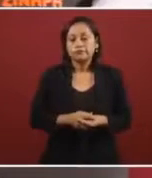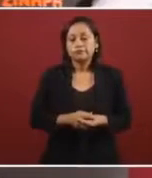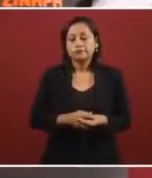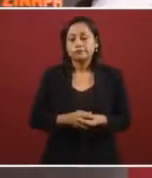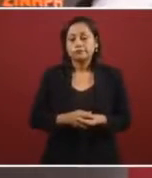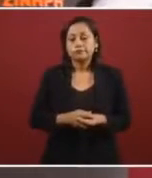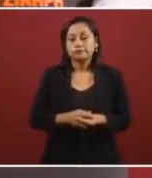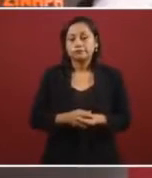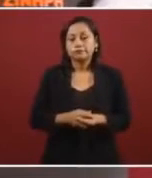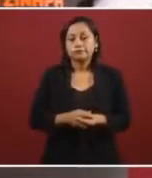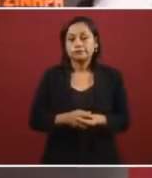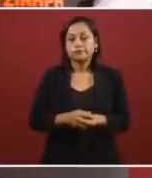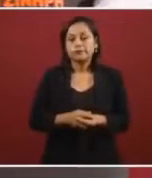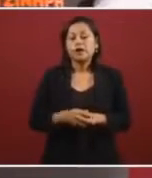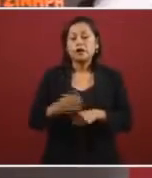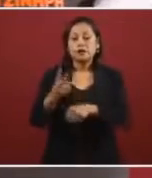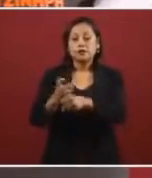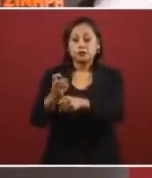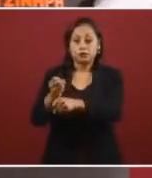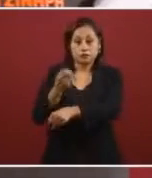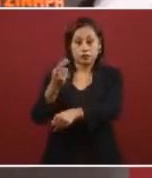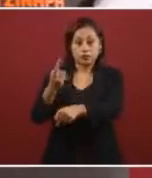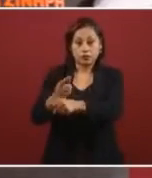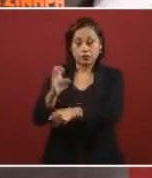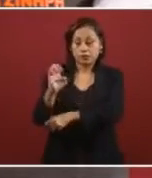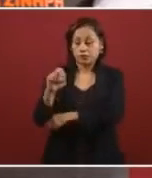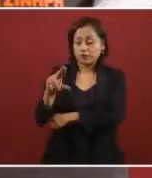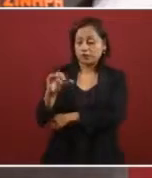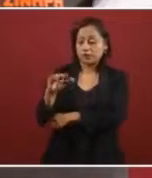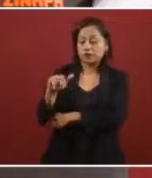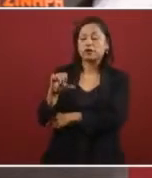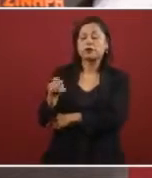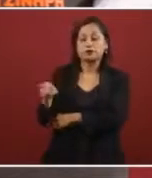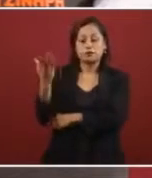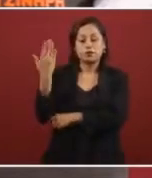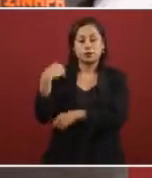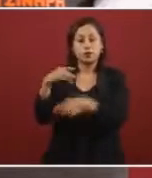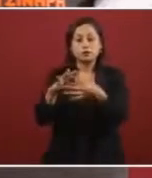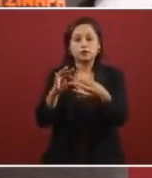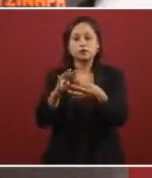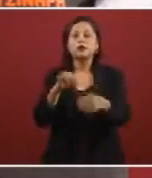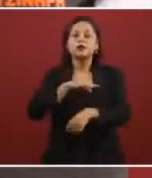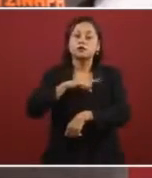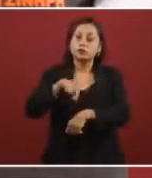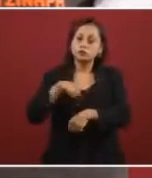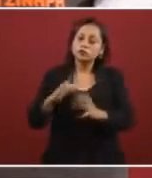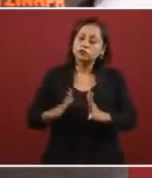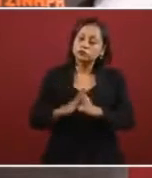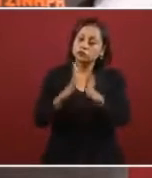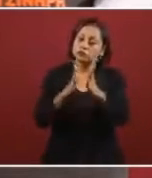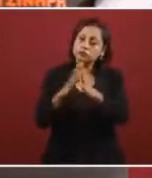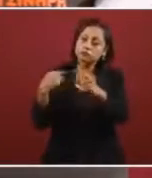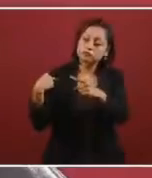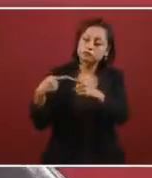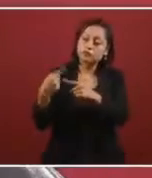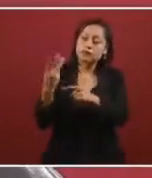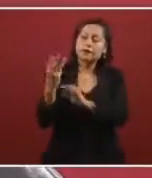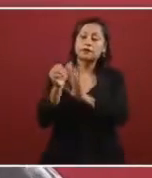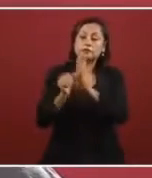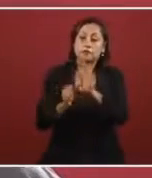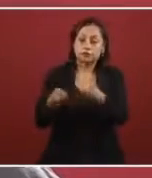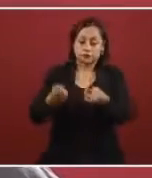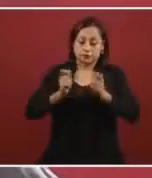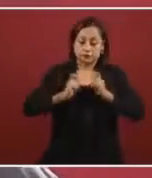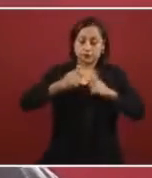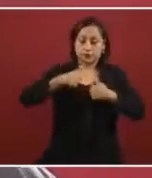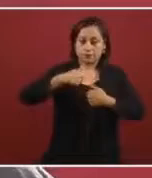Como lo ha señalado el subsecretario Encinas, As hemos the participado e subsecretary incluso hemos hecho en Encinas, estos 3 meses subsecretary en los que yo Encinas, estoy in the a last 3 cargo de months, esta we